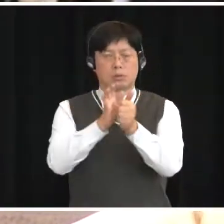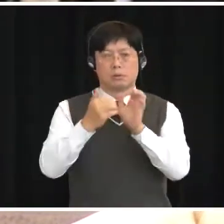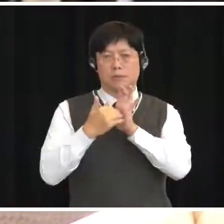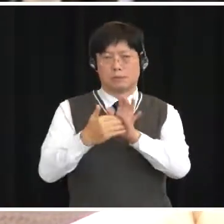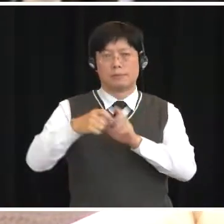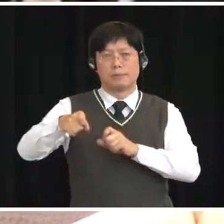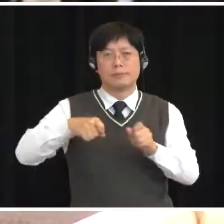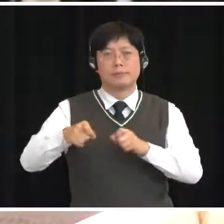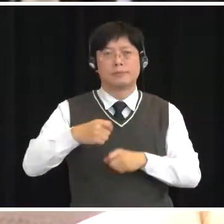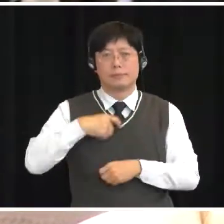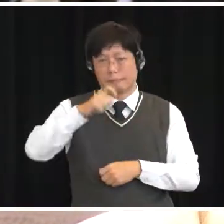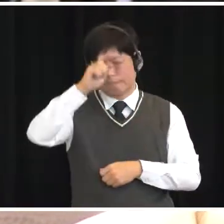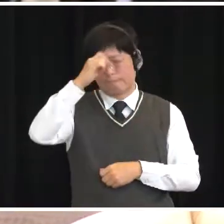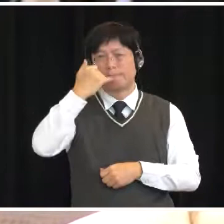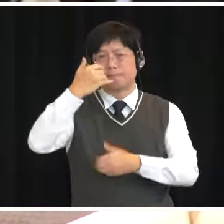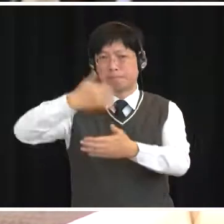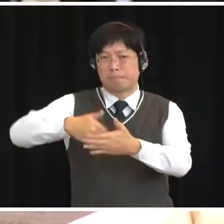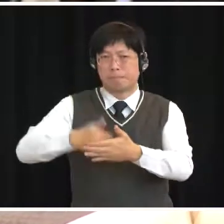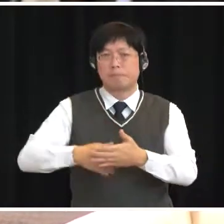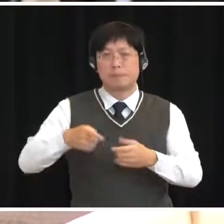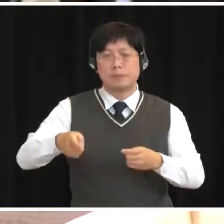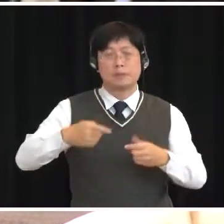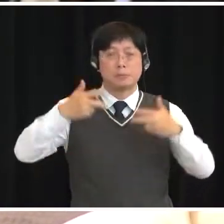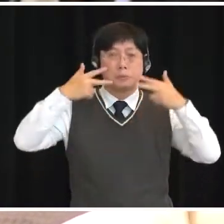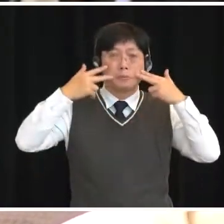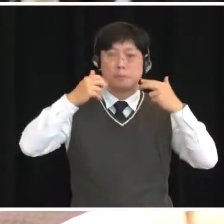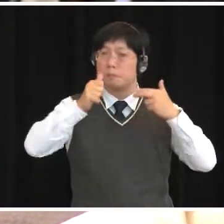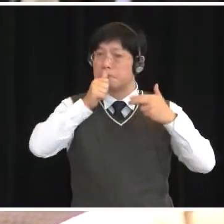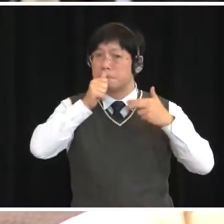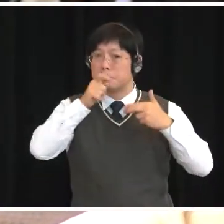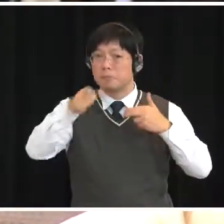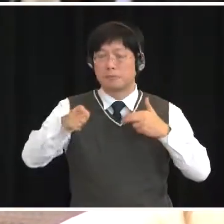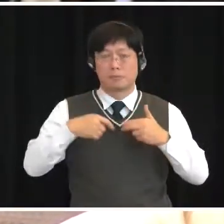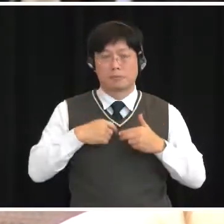who use tobacco or people who smoke,